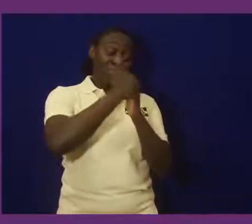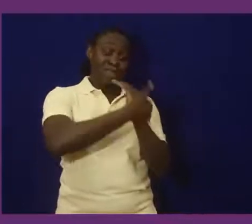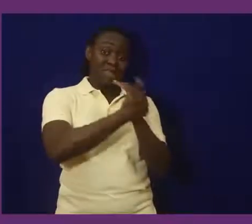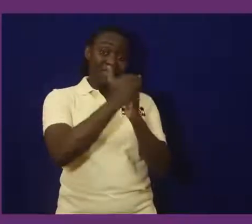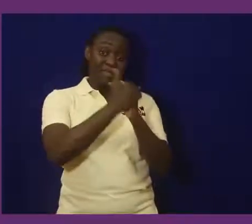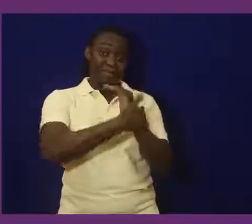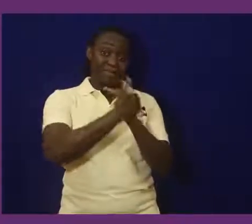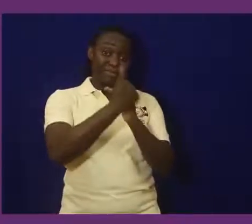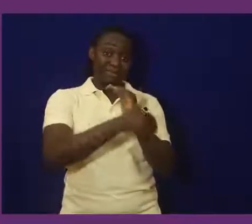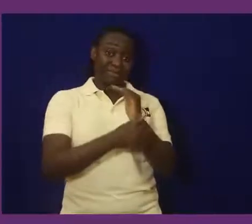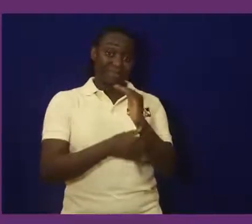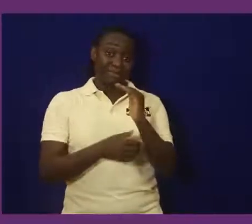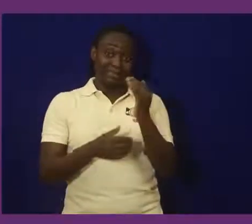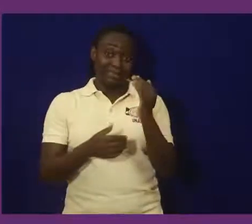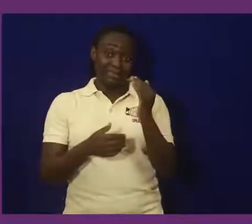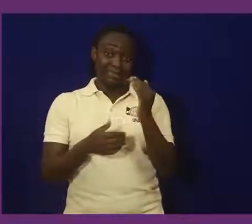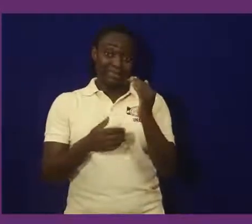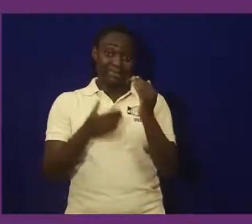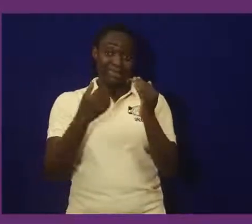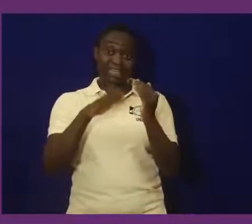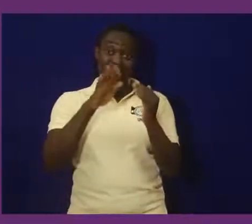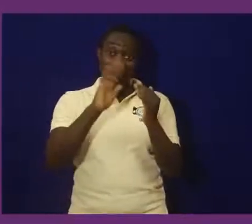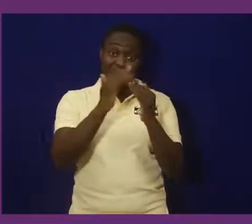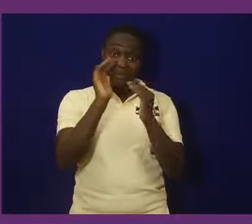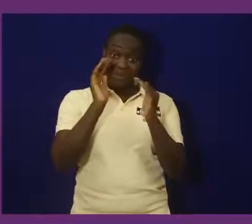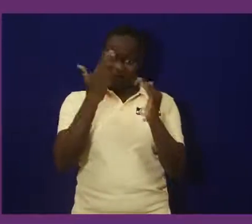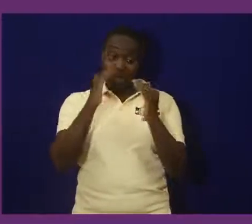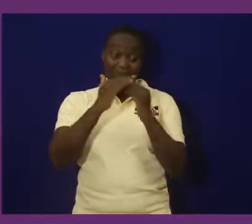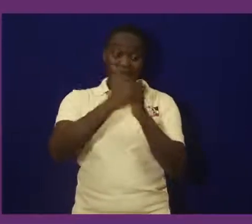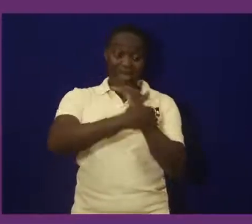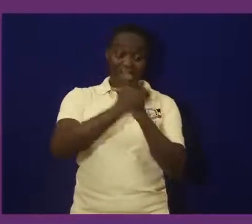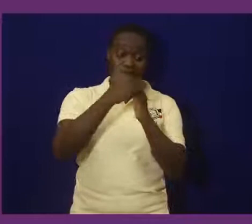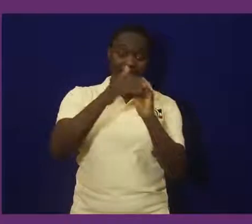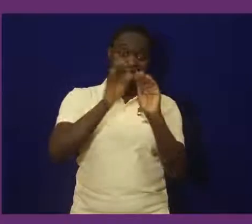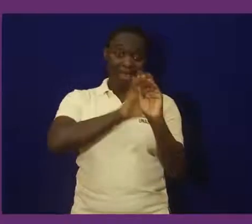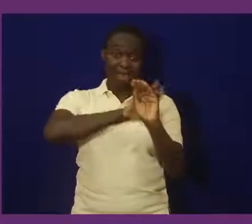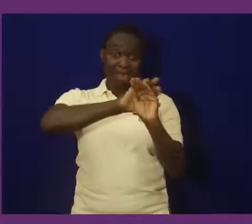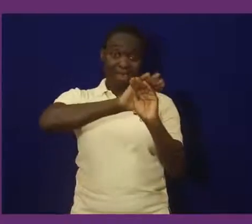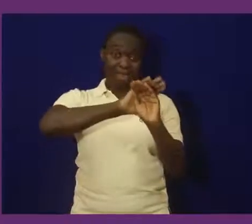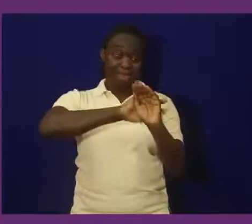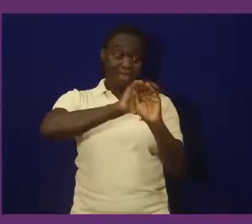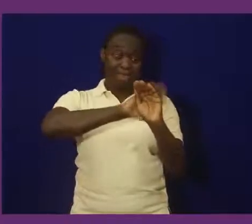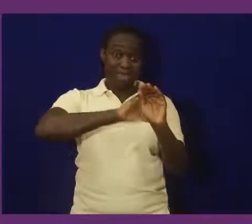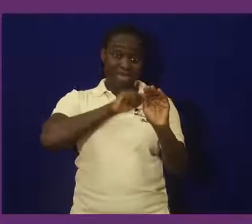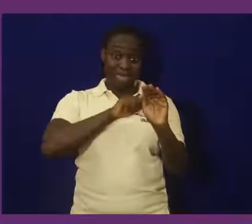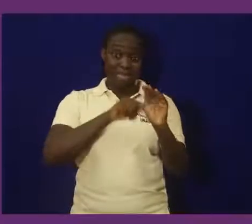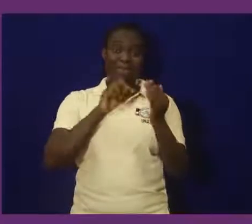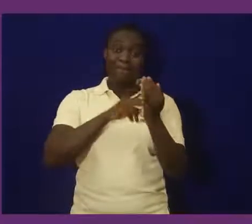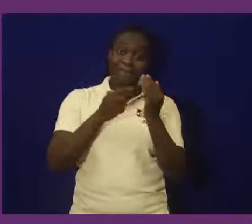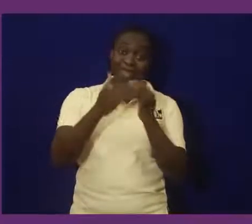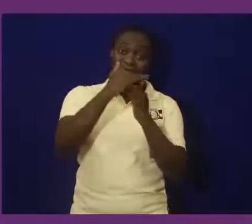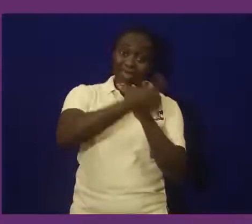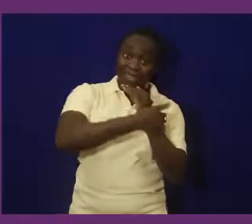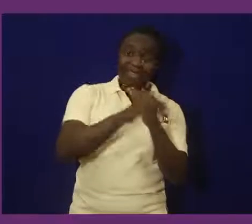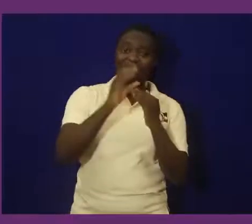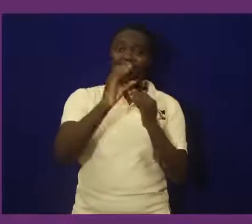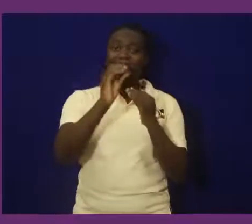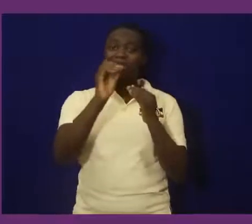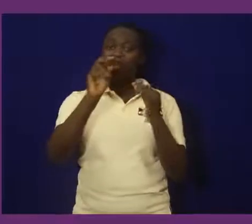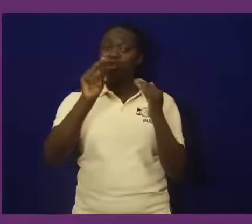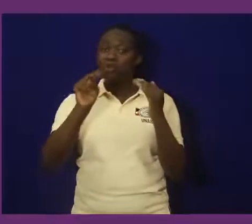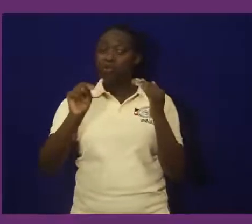where the reflecting surface is outside the curve is the convex mirror.